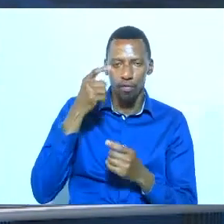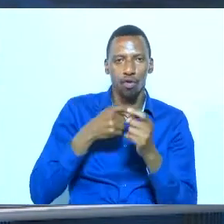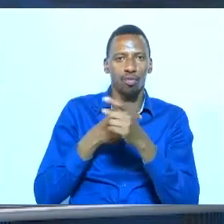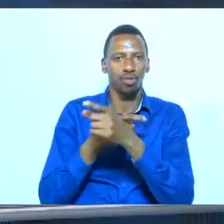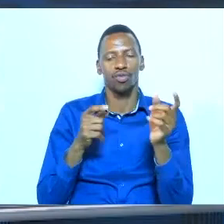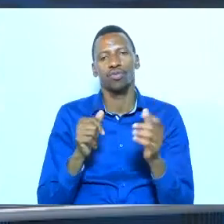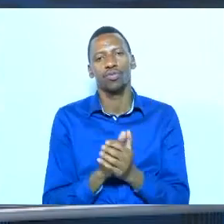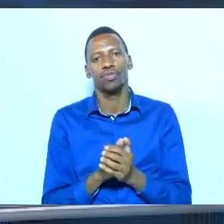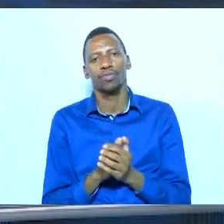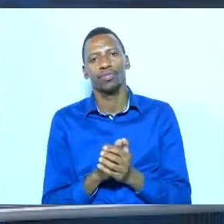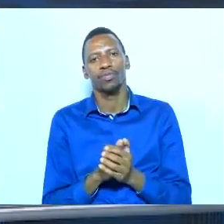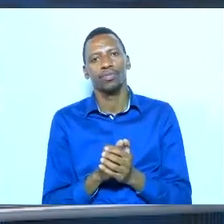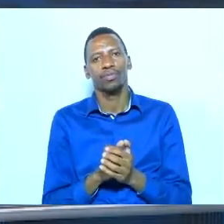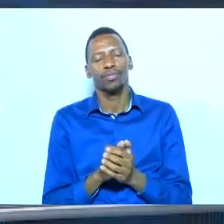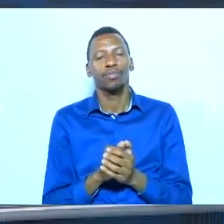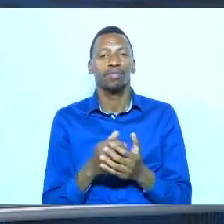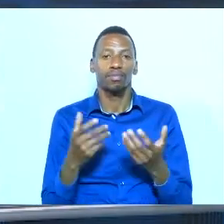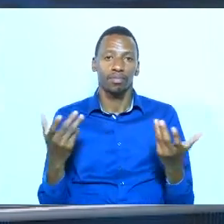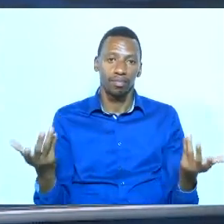Yes.